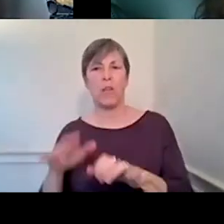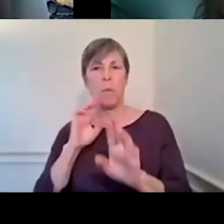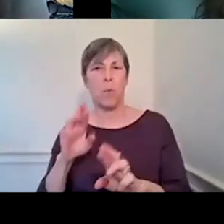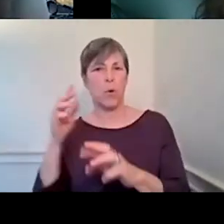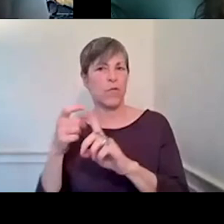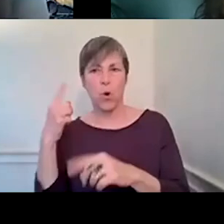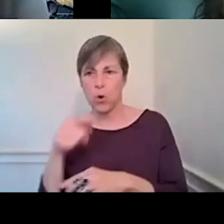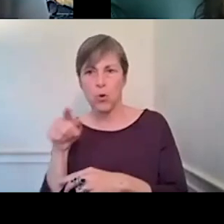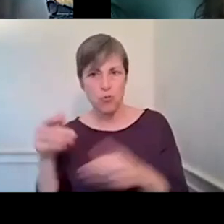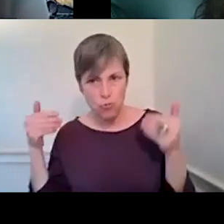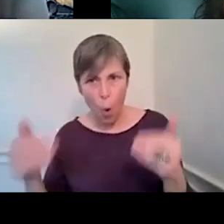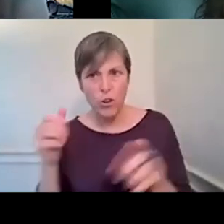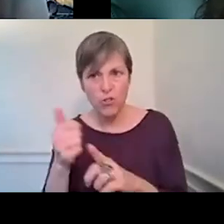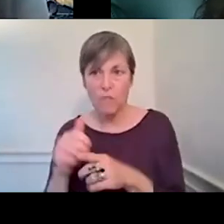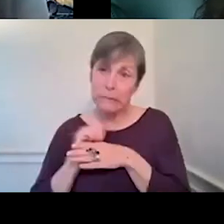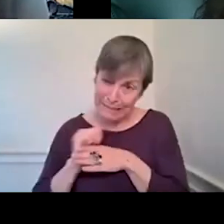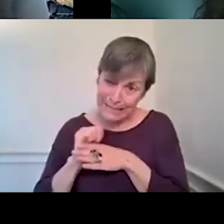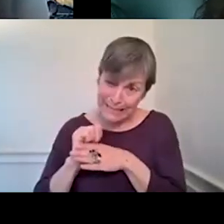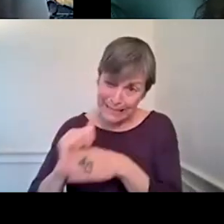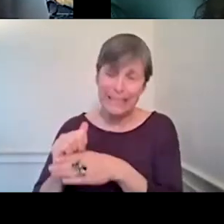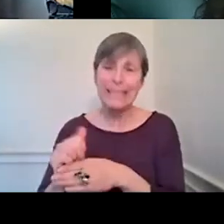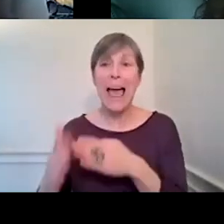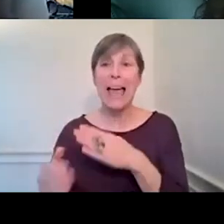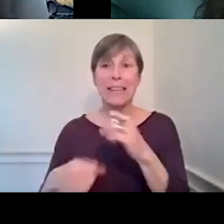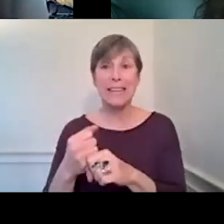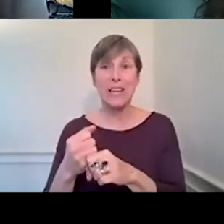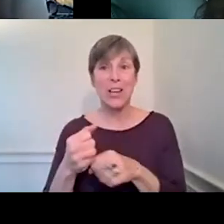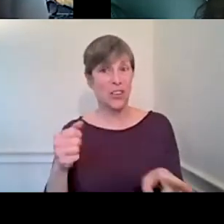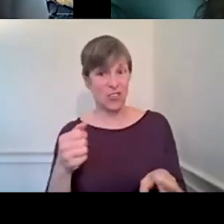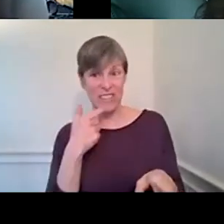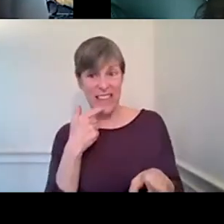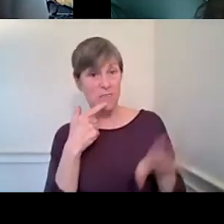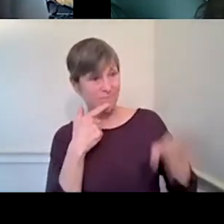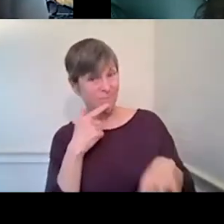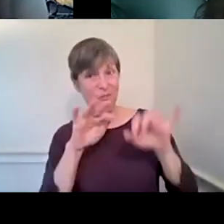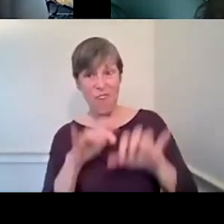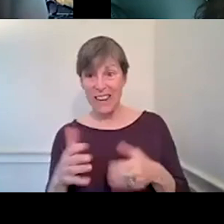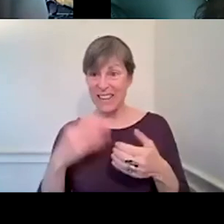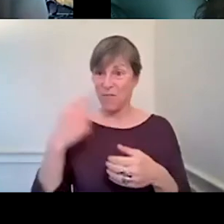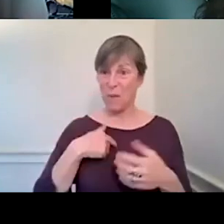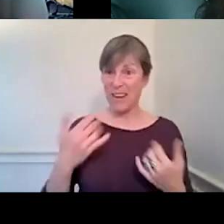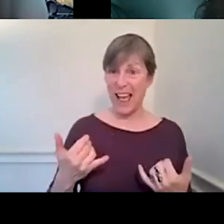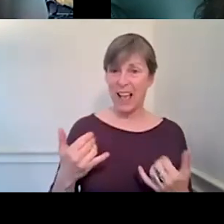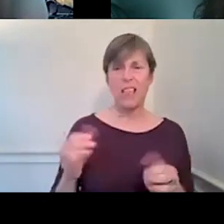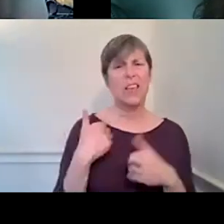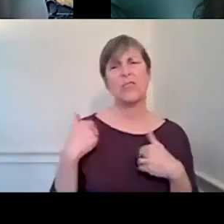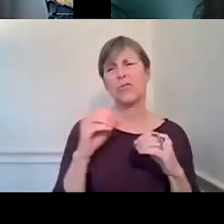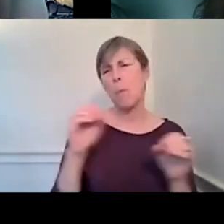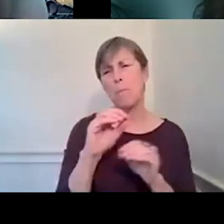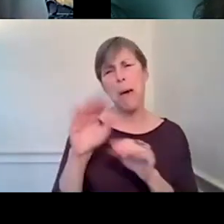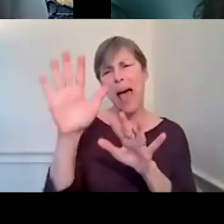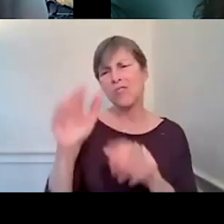you can overcome it. And it, there's no magic pill or silver bullet. It's getting the